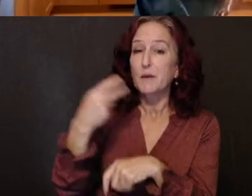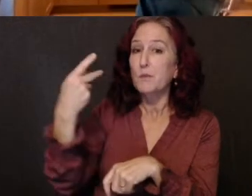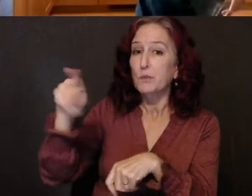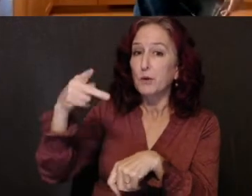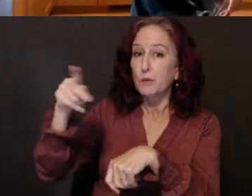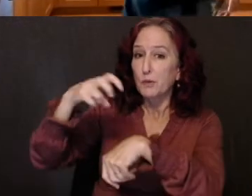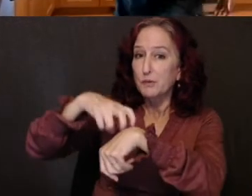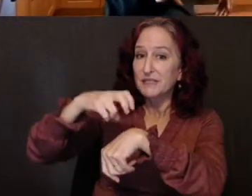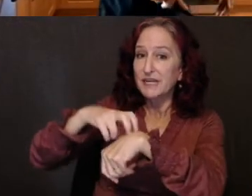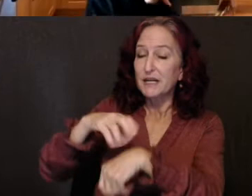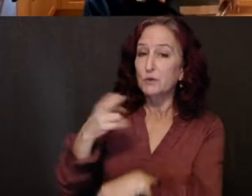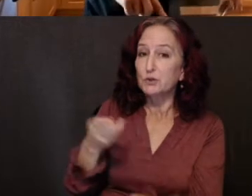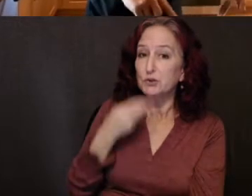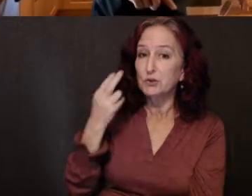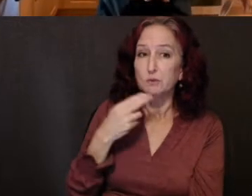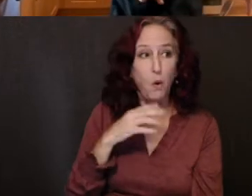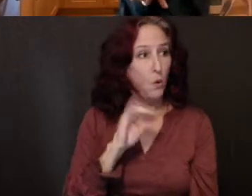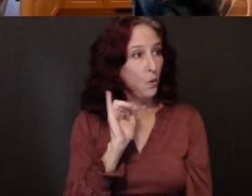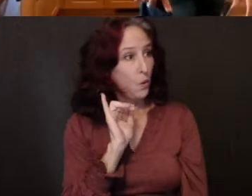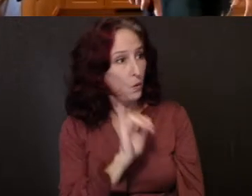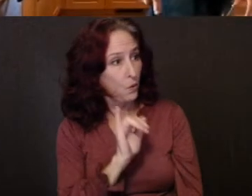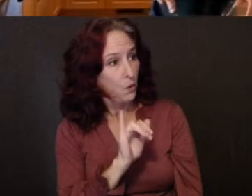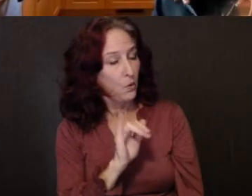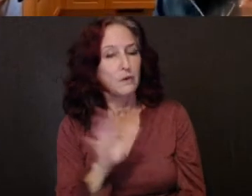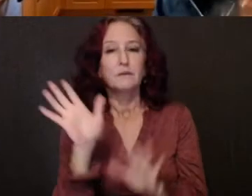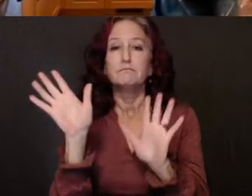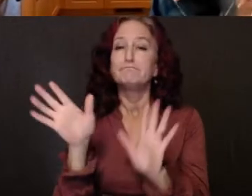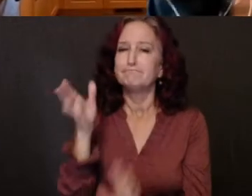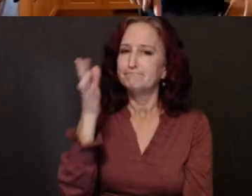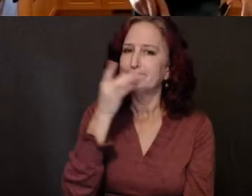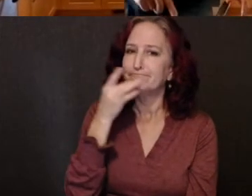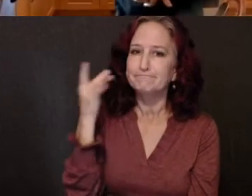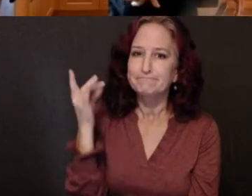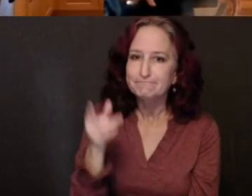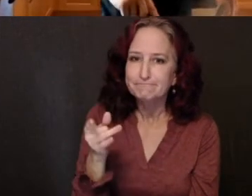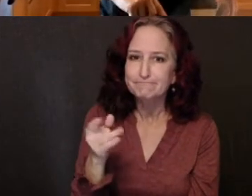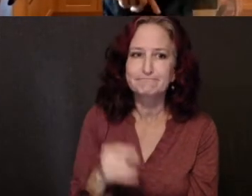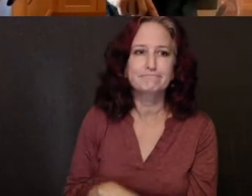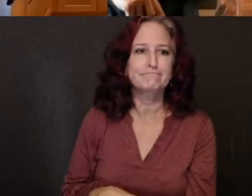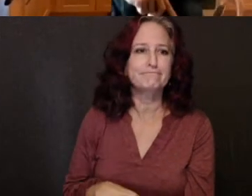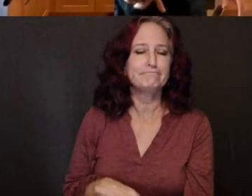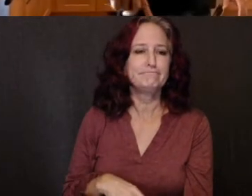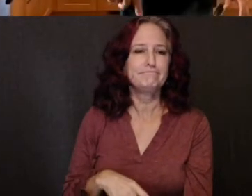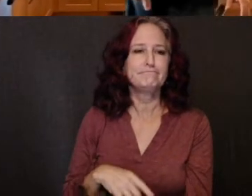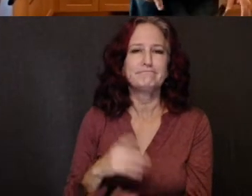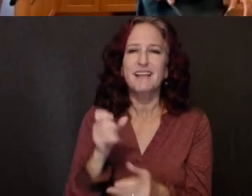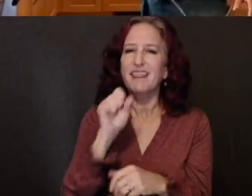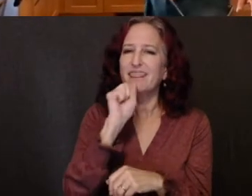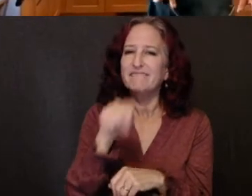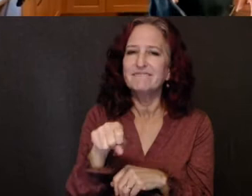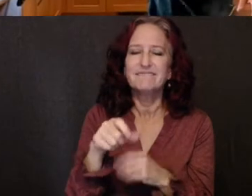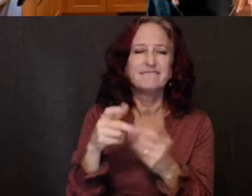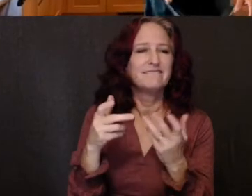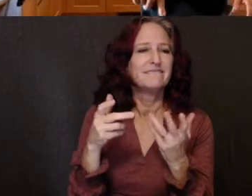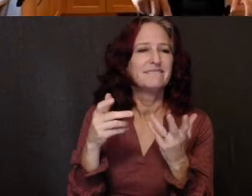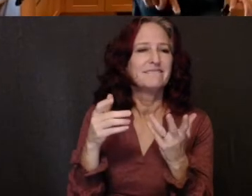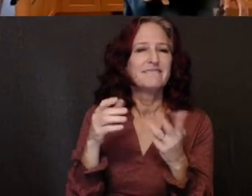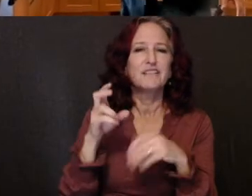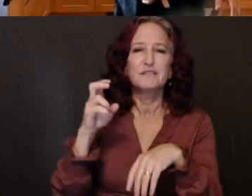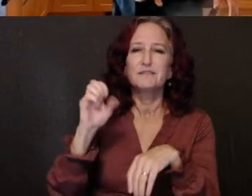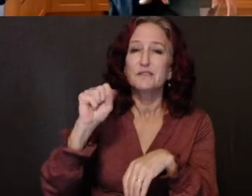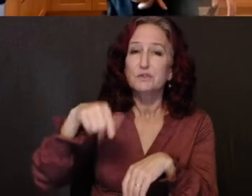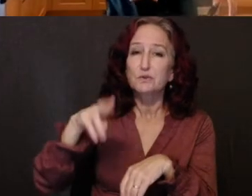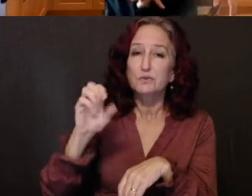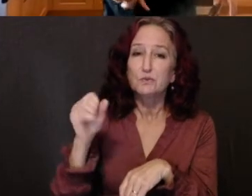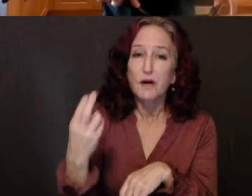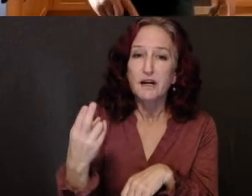time produce picks? You know what? Yesterday I made a purple potato soup. Oh. And it was beautiful.